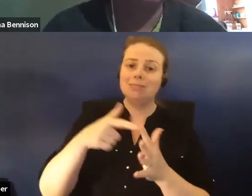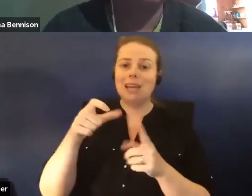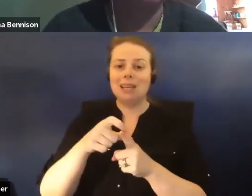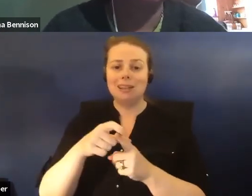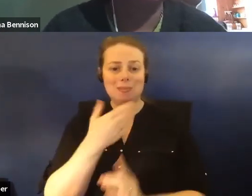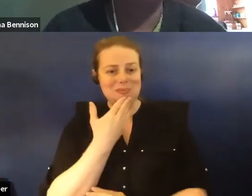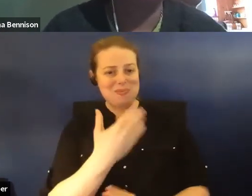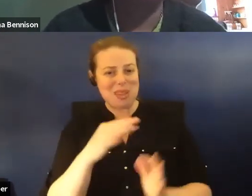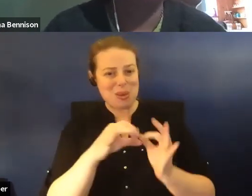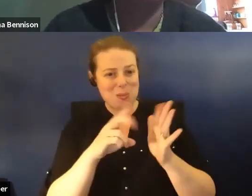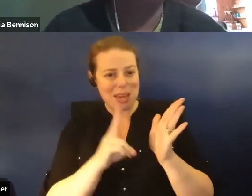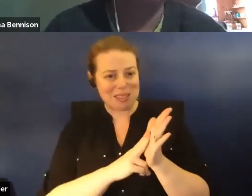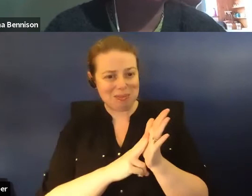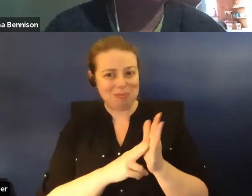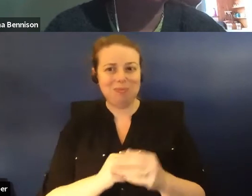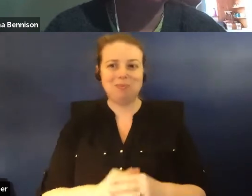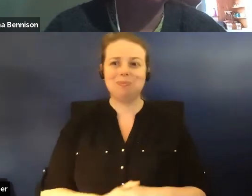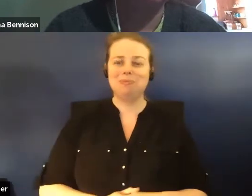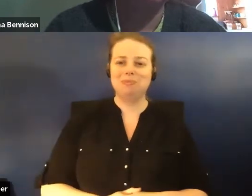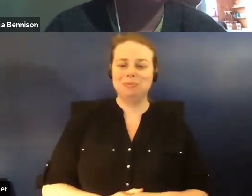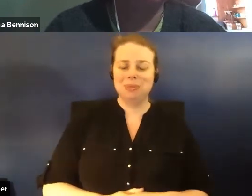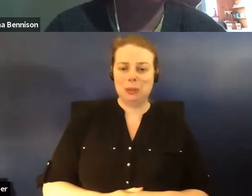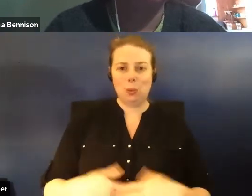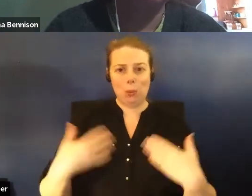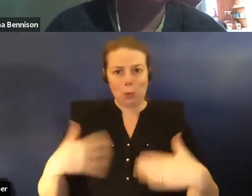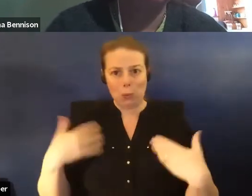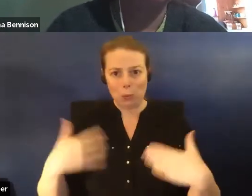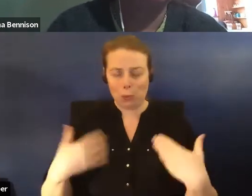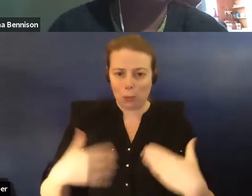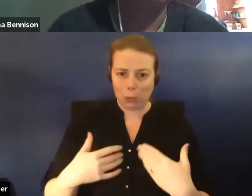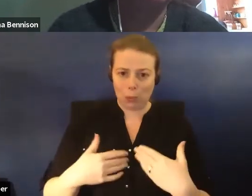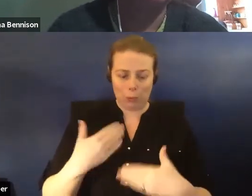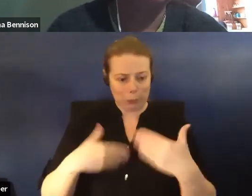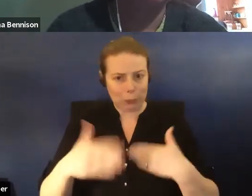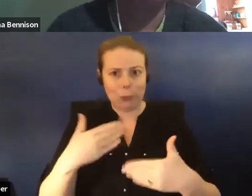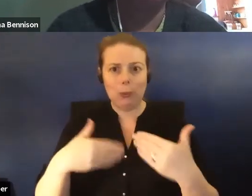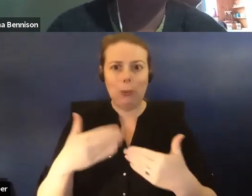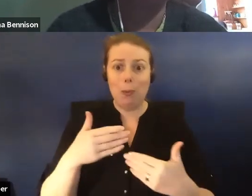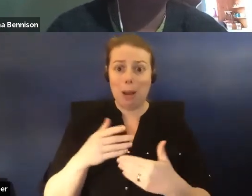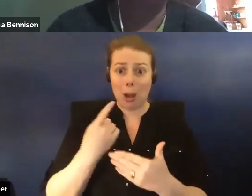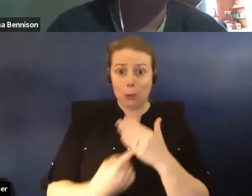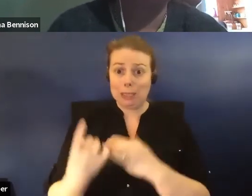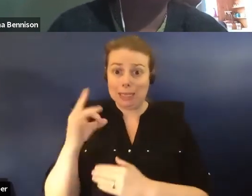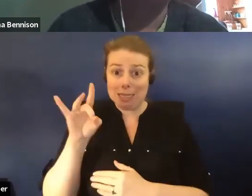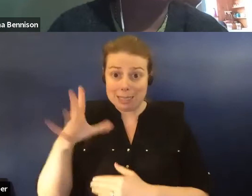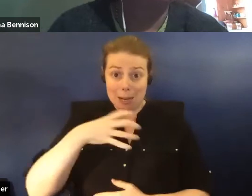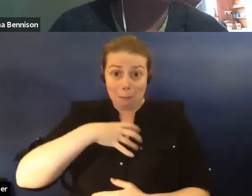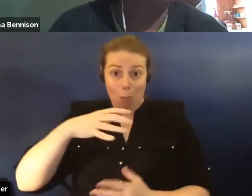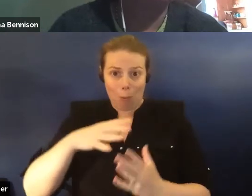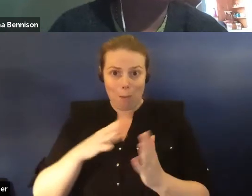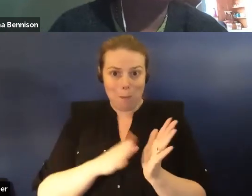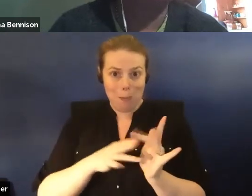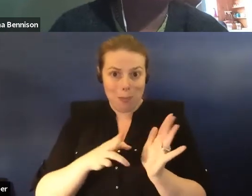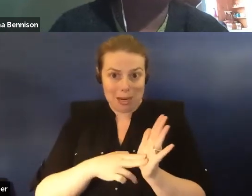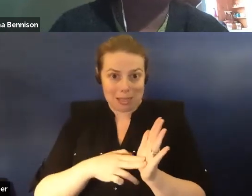much, Ben. We're absolutely racing along and we've only got 10 more minutes before the end of the webinar. So I'm just gonna